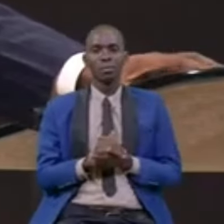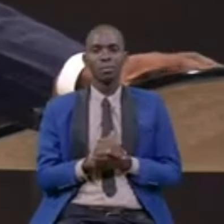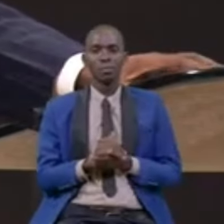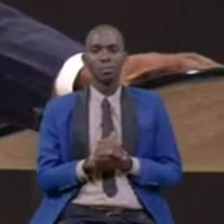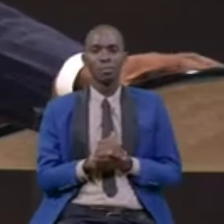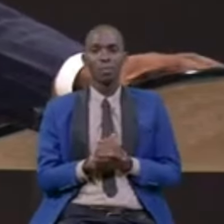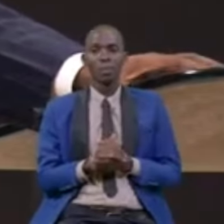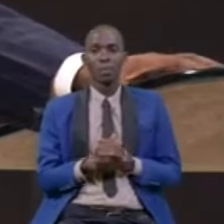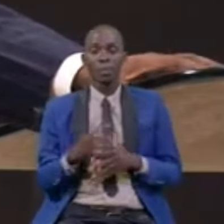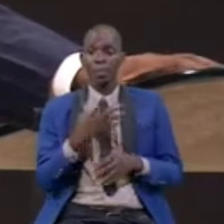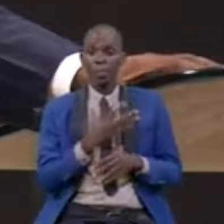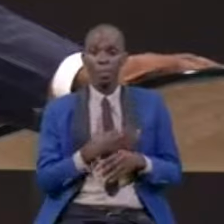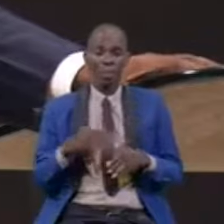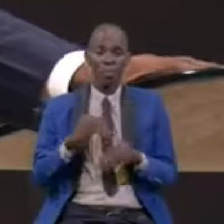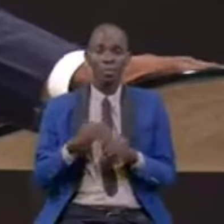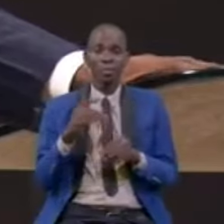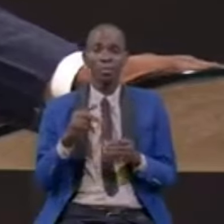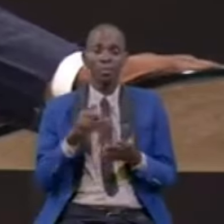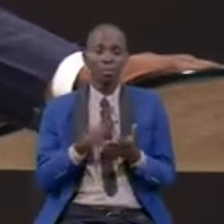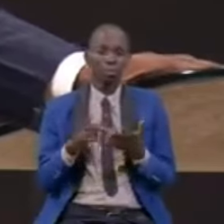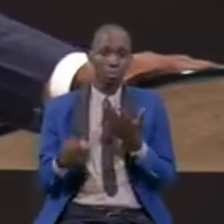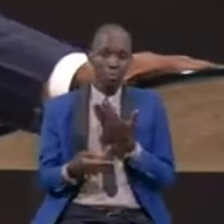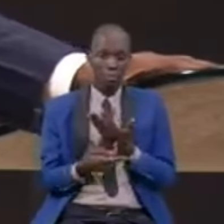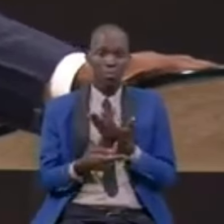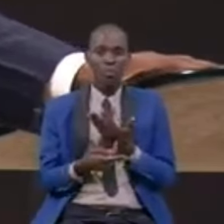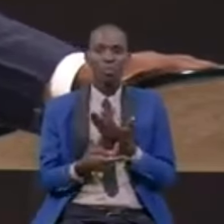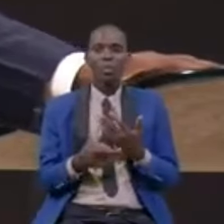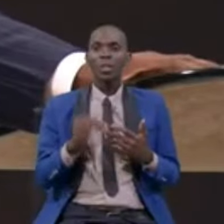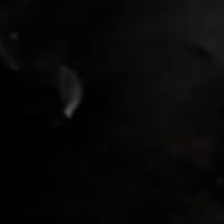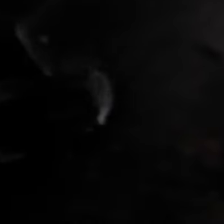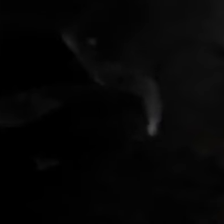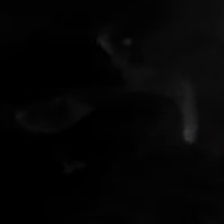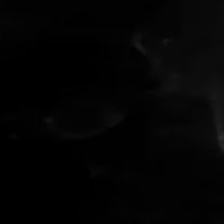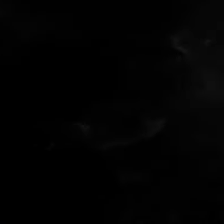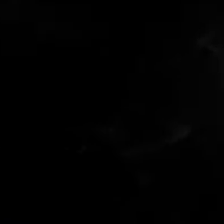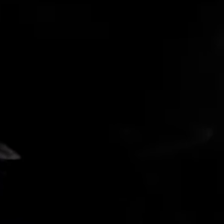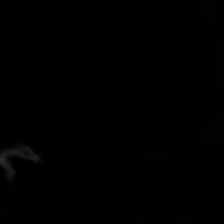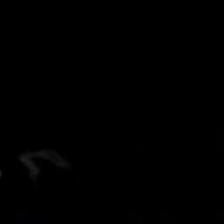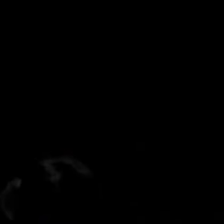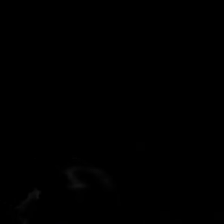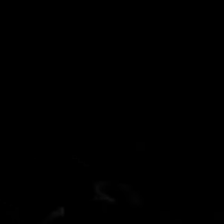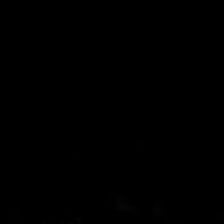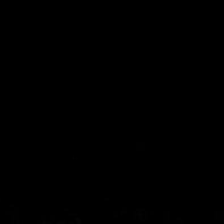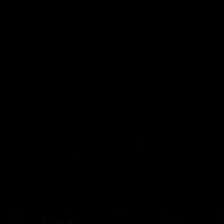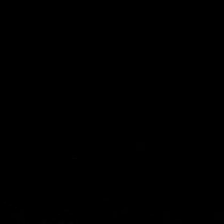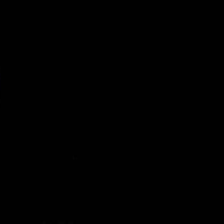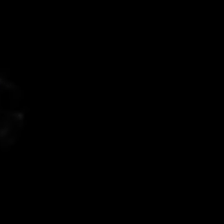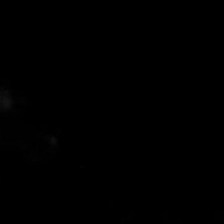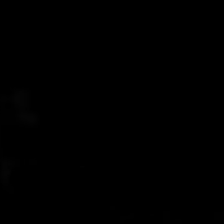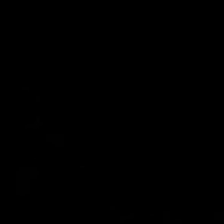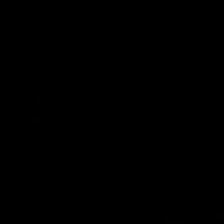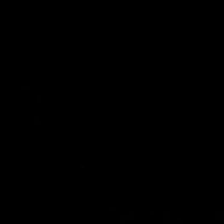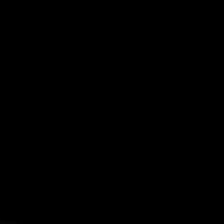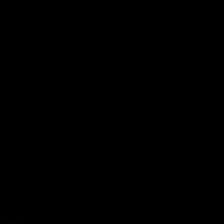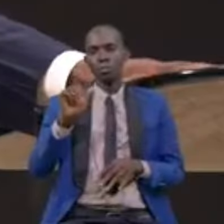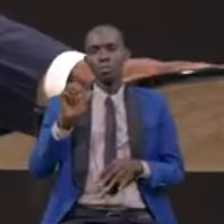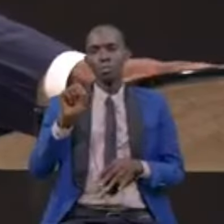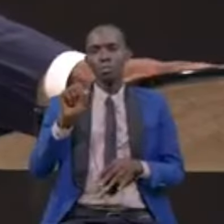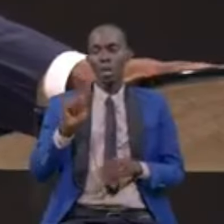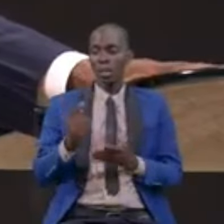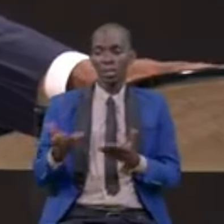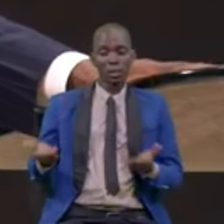and the crusade and the conference is not being transmitted here, but we do it over there.